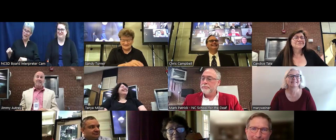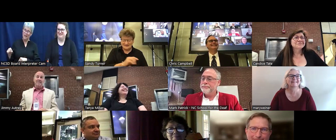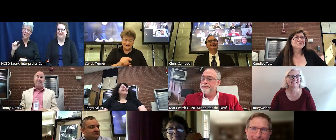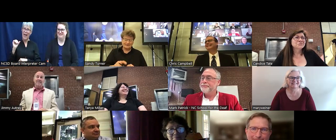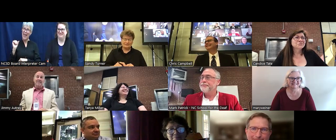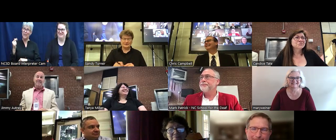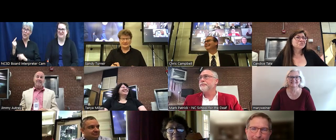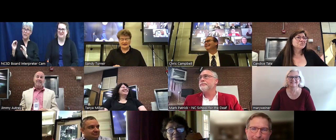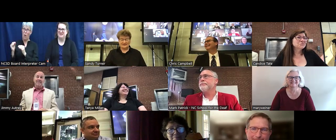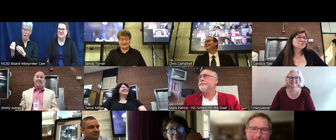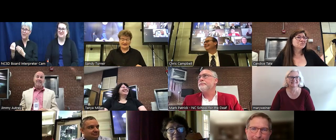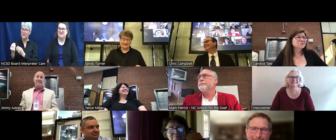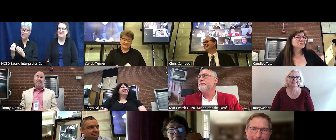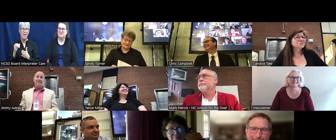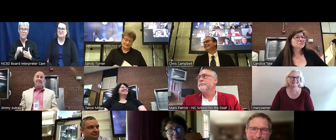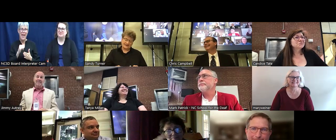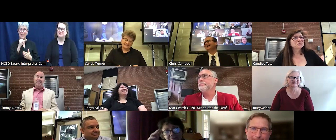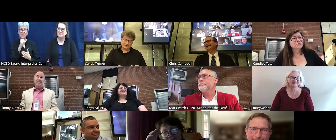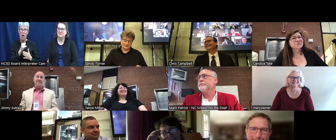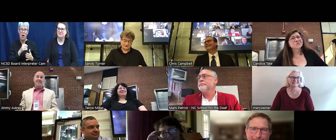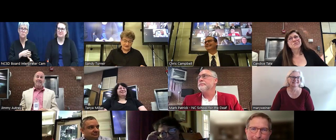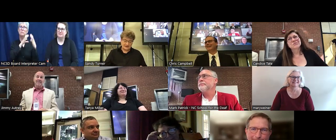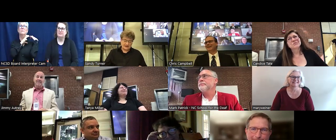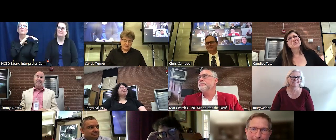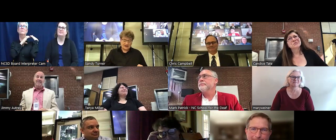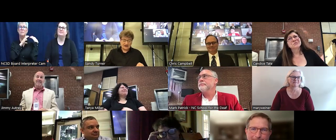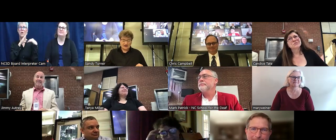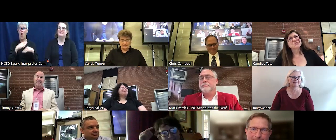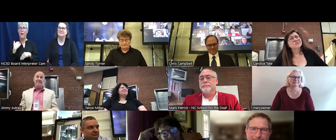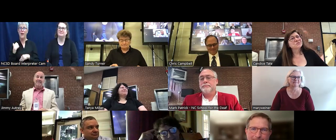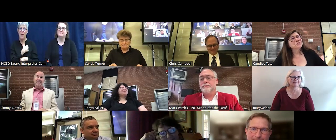It's not coming with everything else on July 1st. Right.